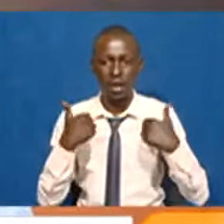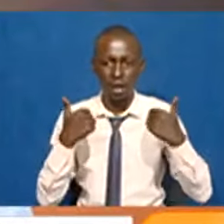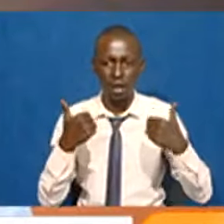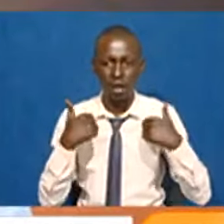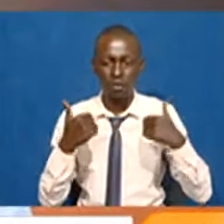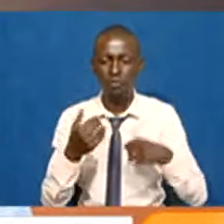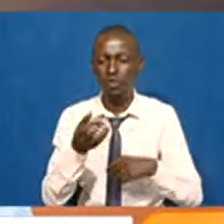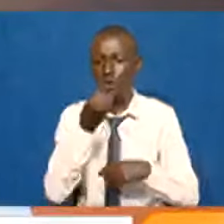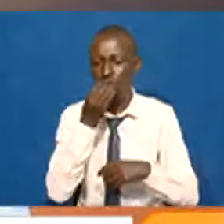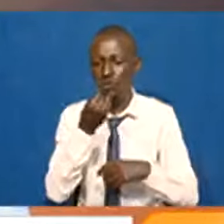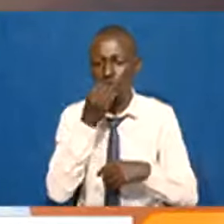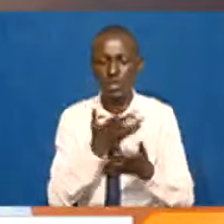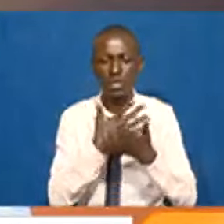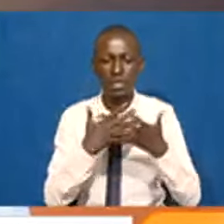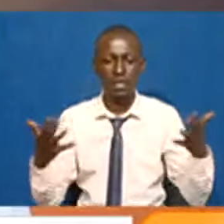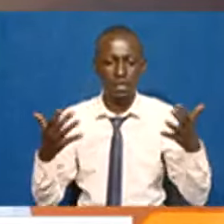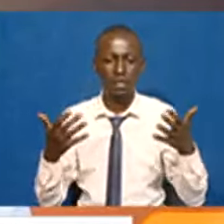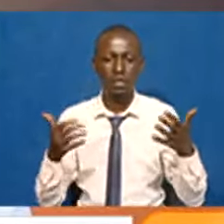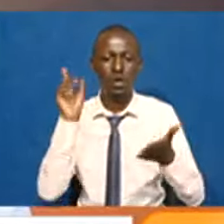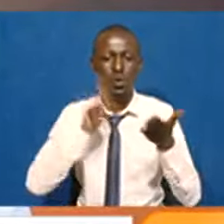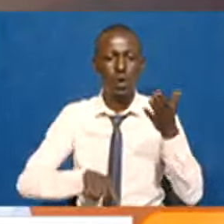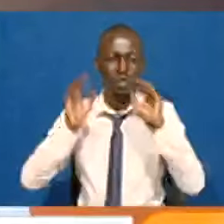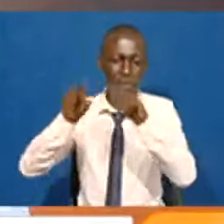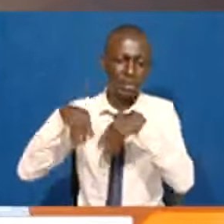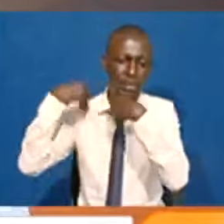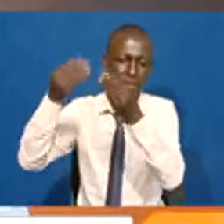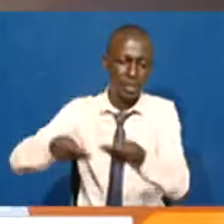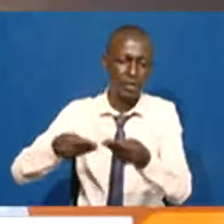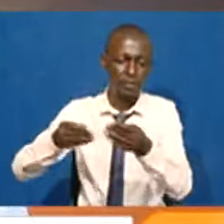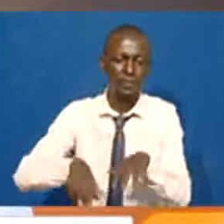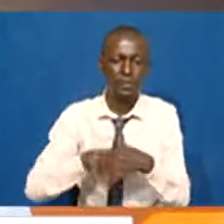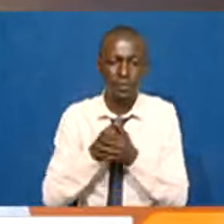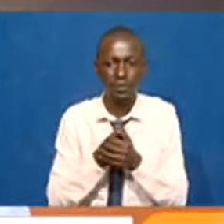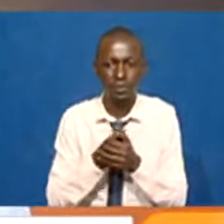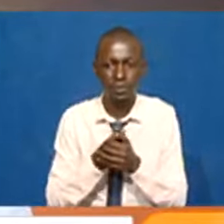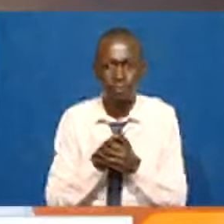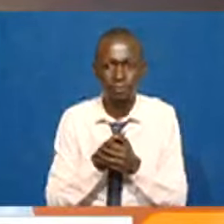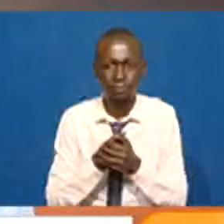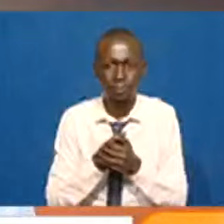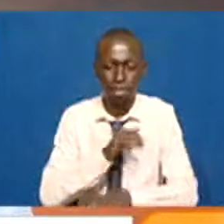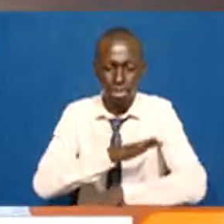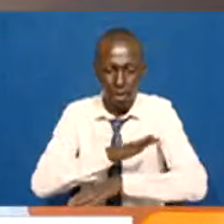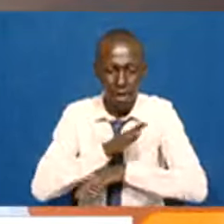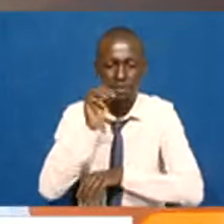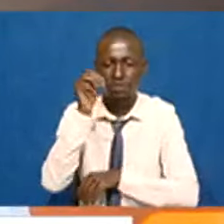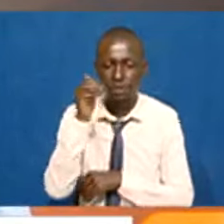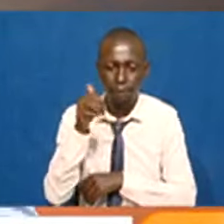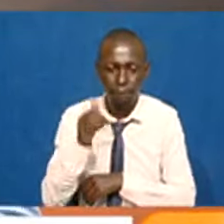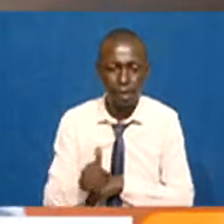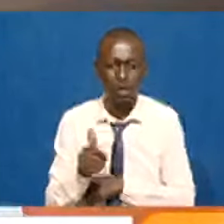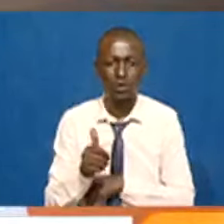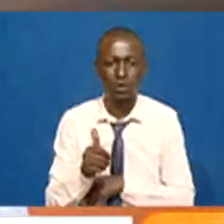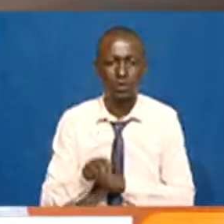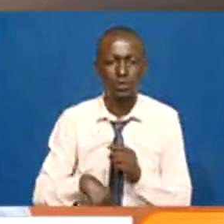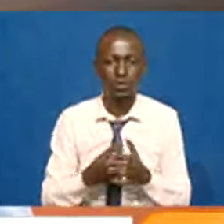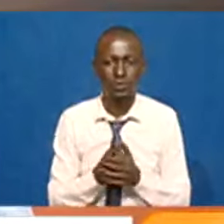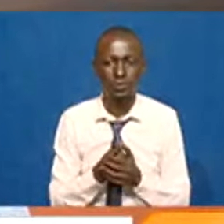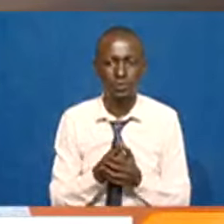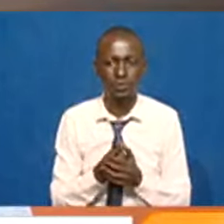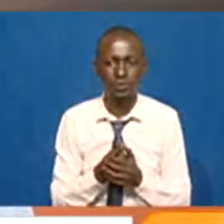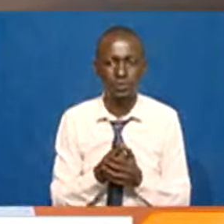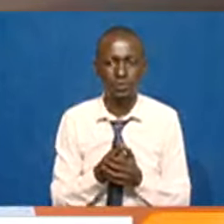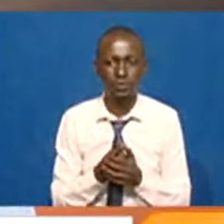at the end of the day, whatever we are giving is not like enough for the expenses that are required